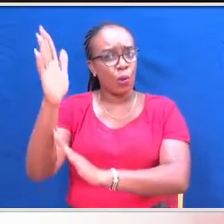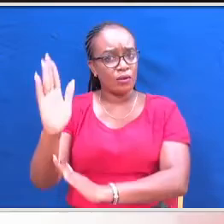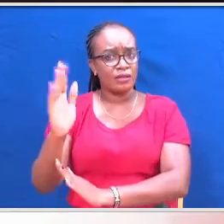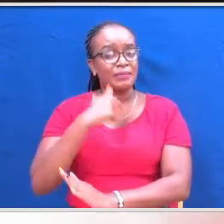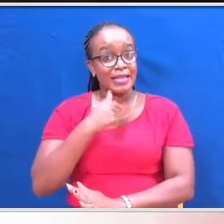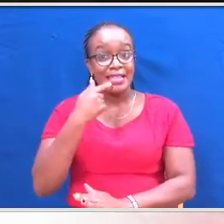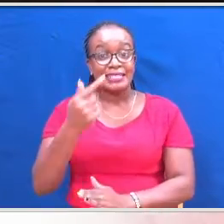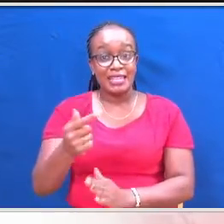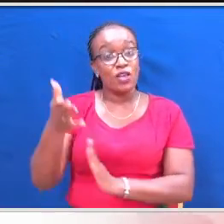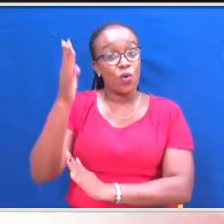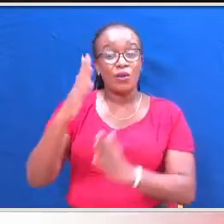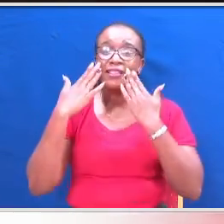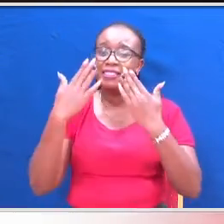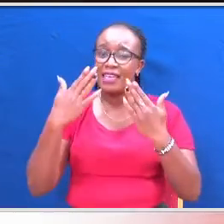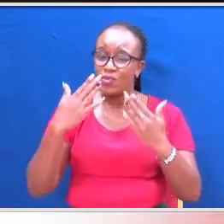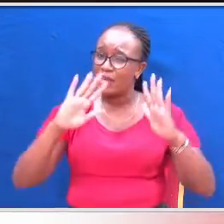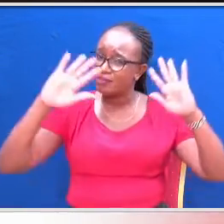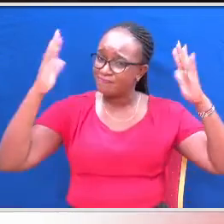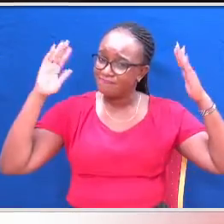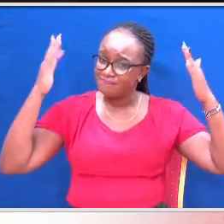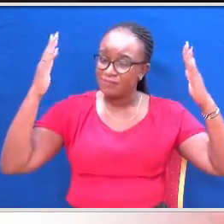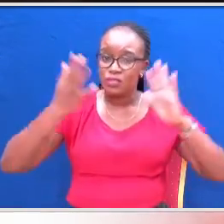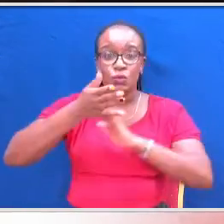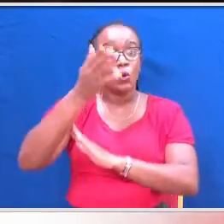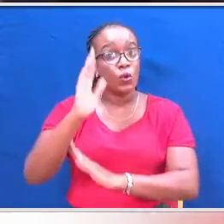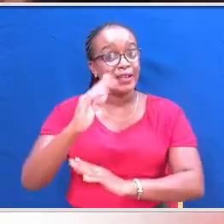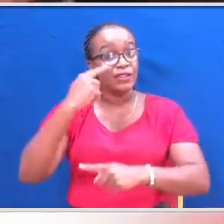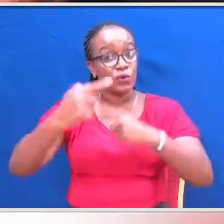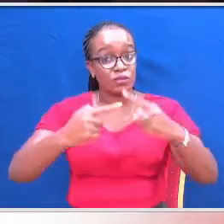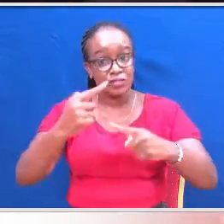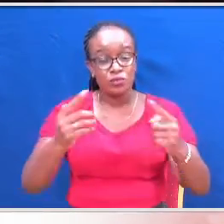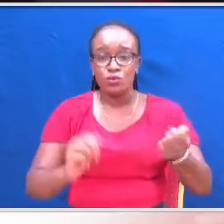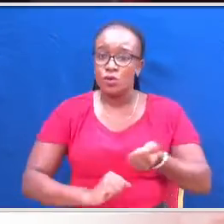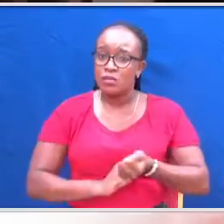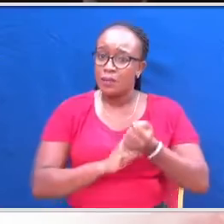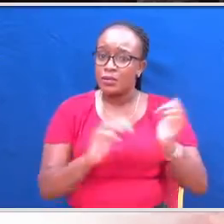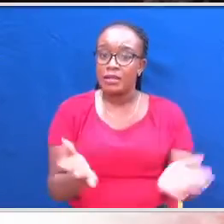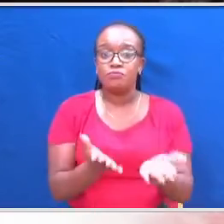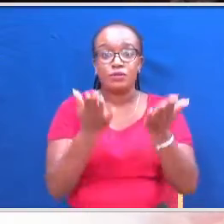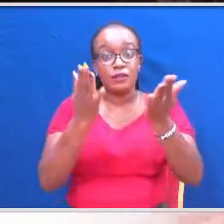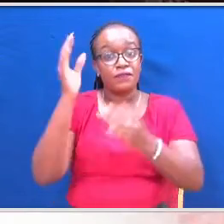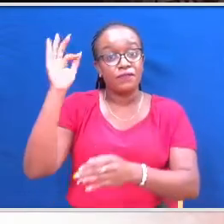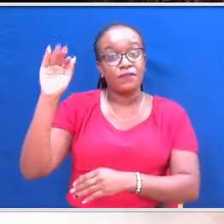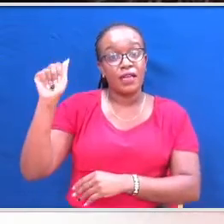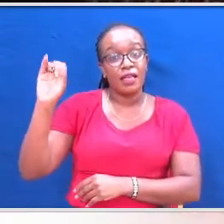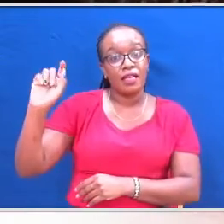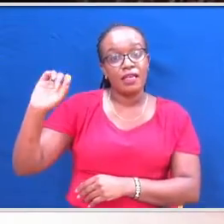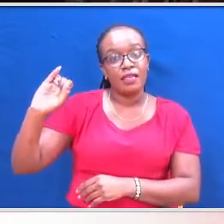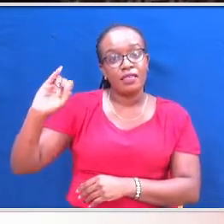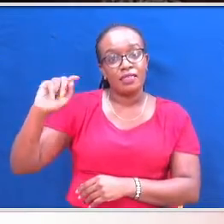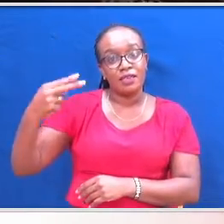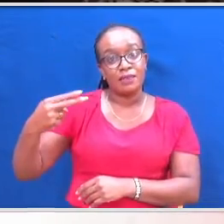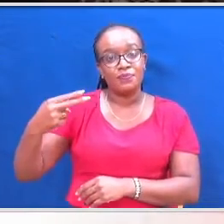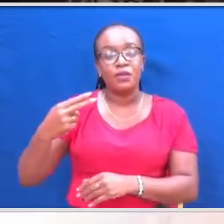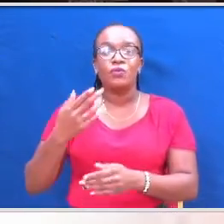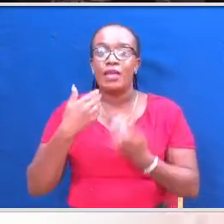nasema Mungu apewe sifa. Mm-hmm. Na utukufu kabisa na aendelee kuinua Faith. Mm-hmm. Yeah. I have been speaking to Faith Mumo.